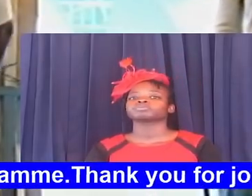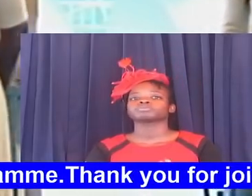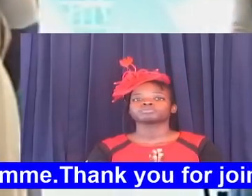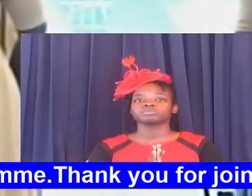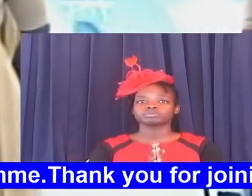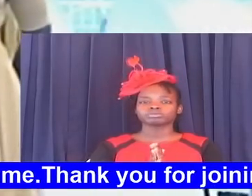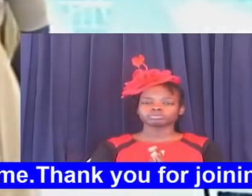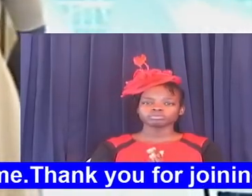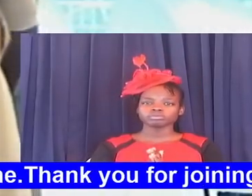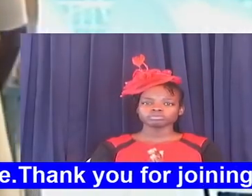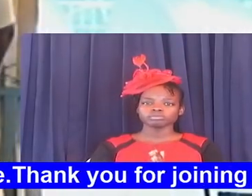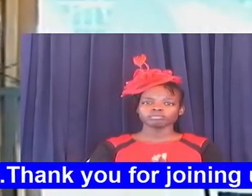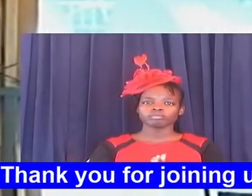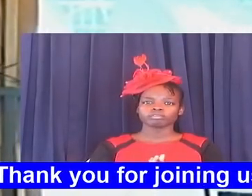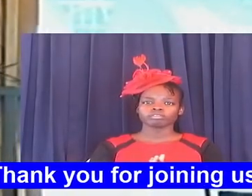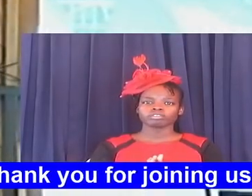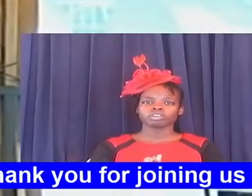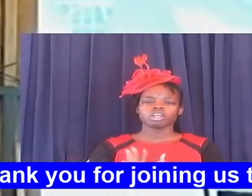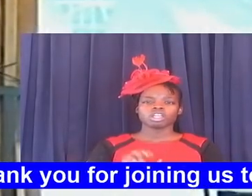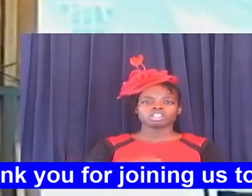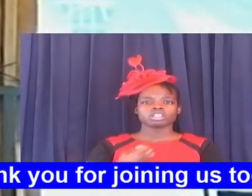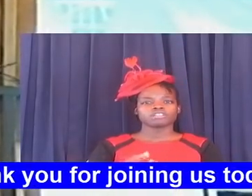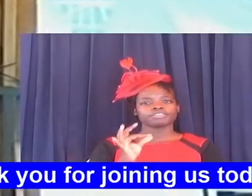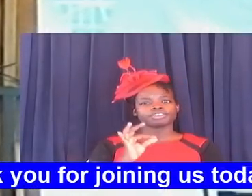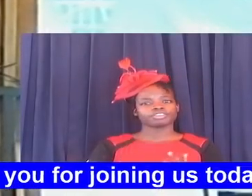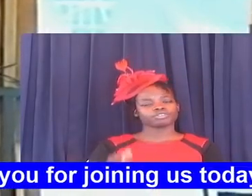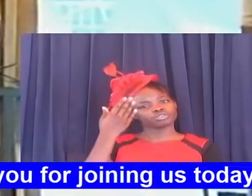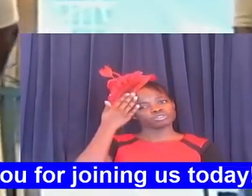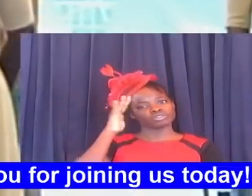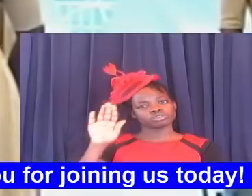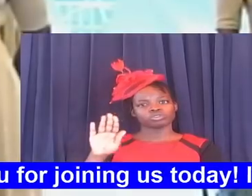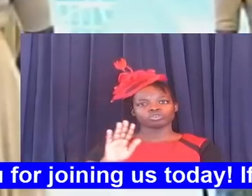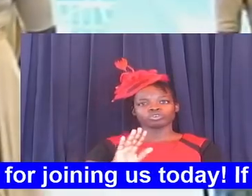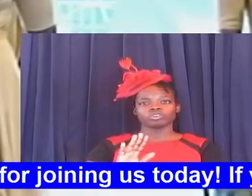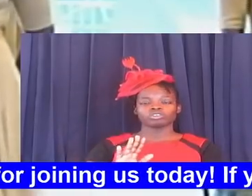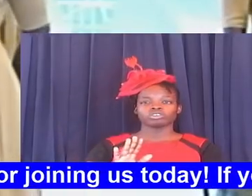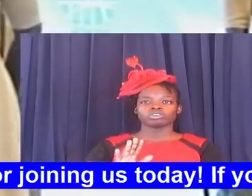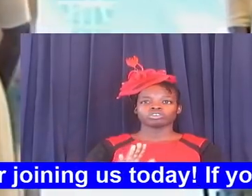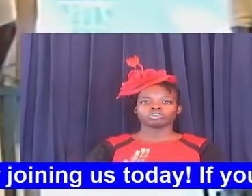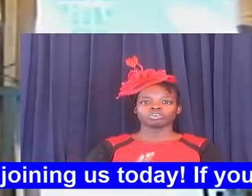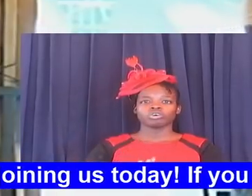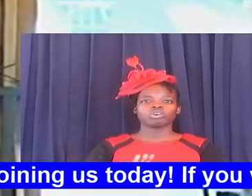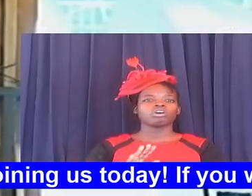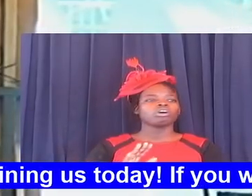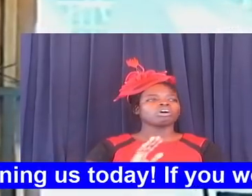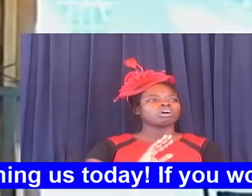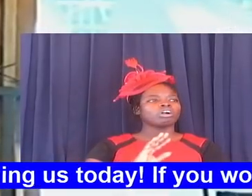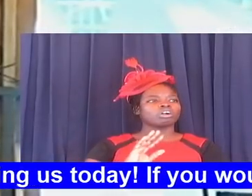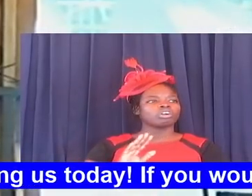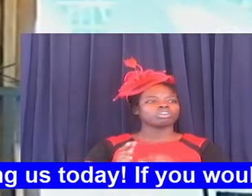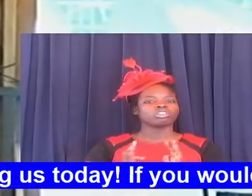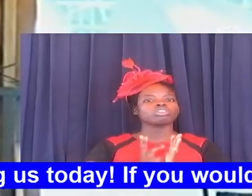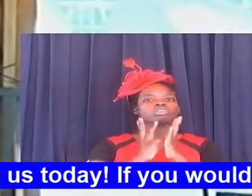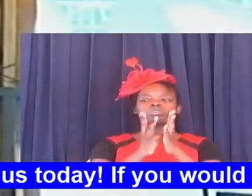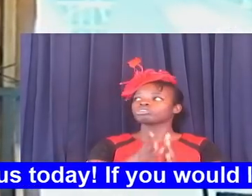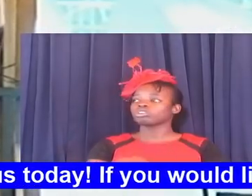But even if you don't know clearly and see clearly all that the will of God is for my life,